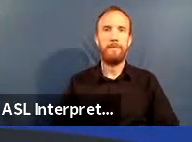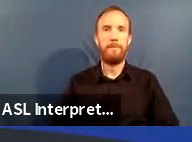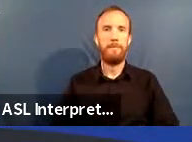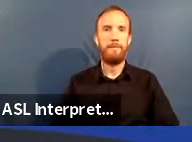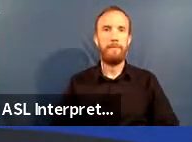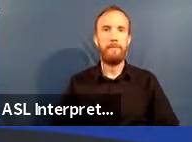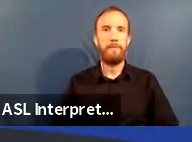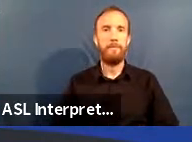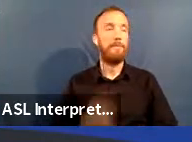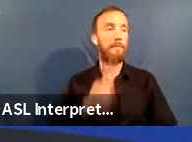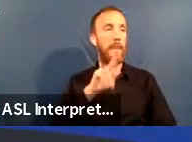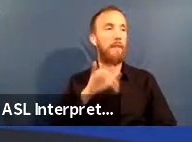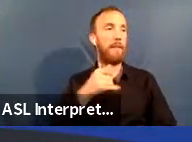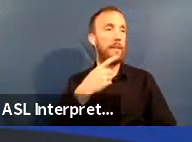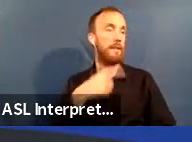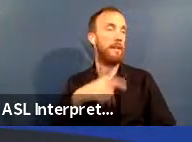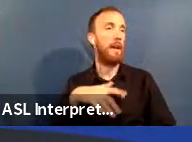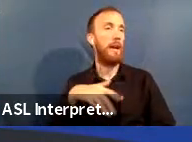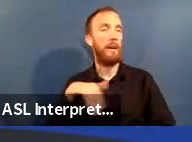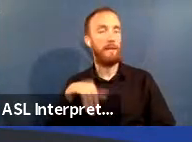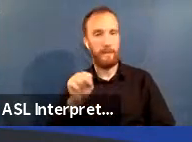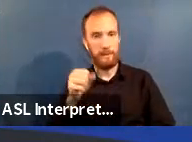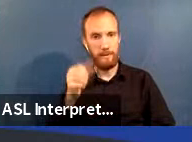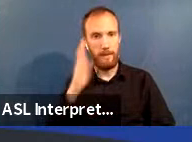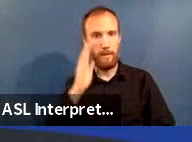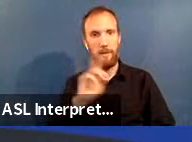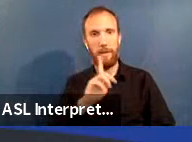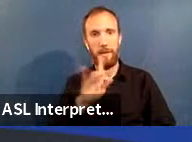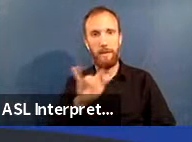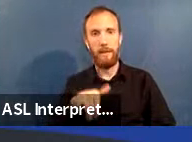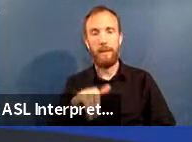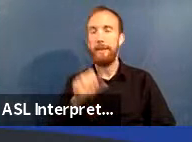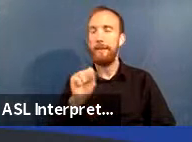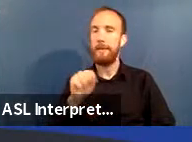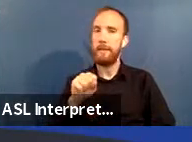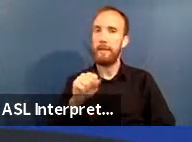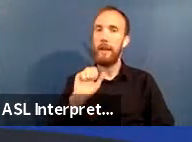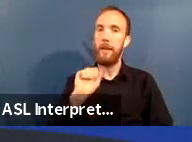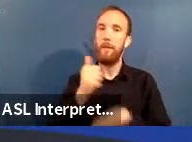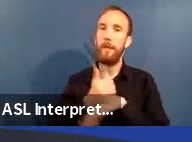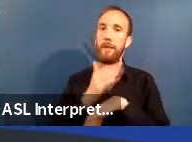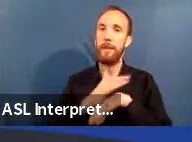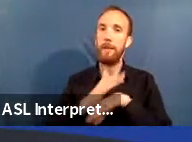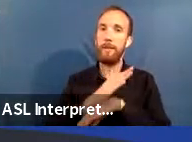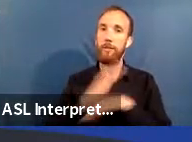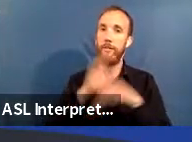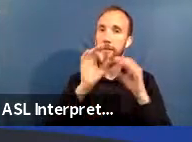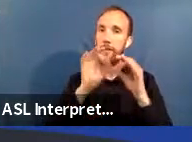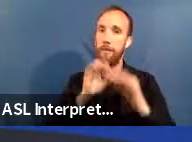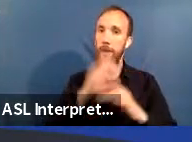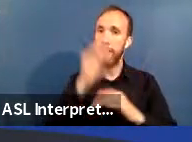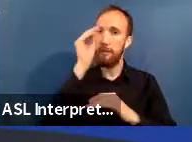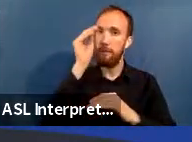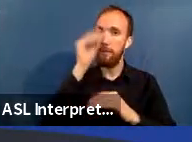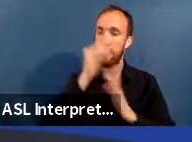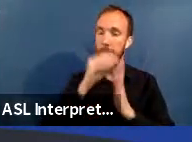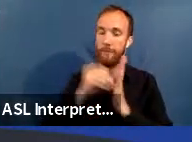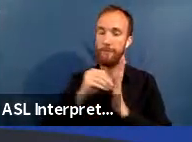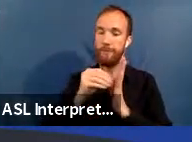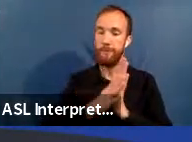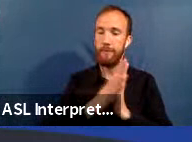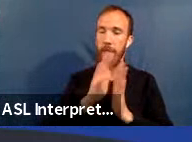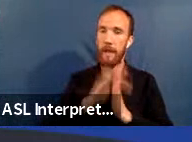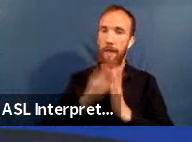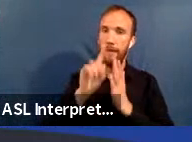I'll take that. So yes, based on the public input received from these surveys and alignment with the district's